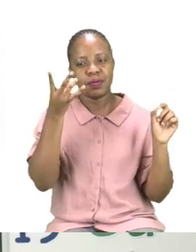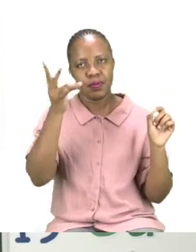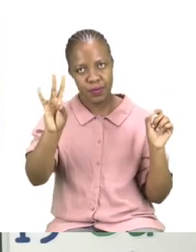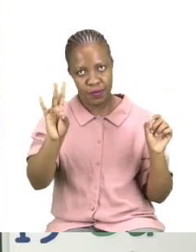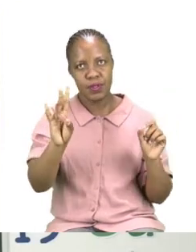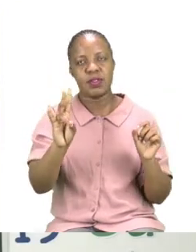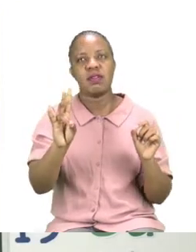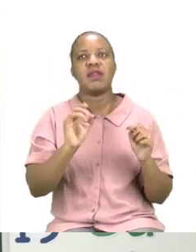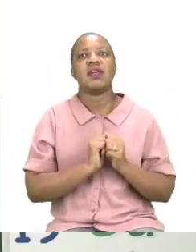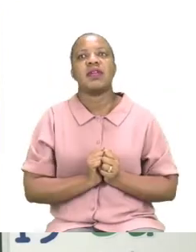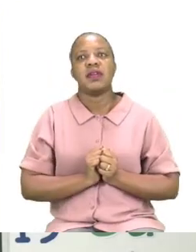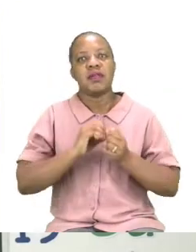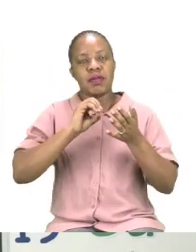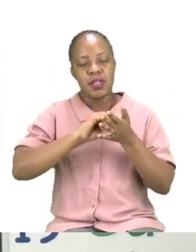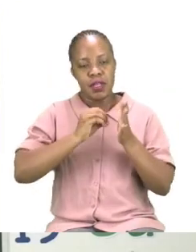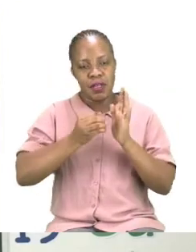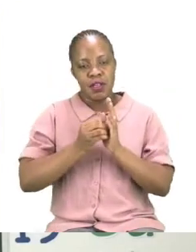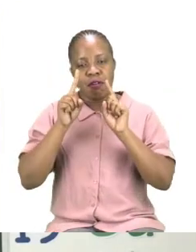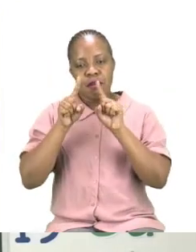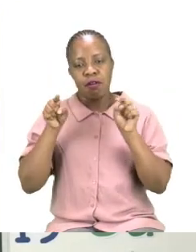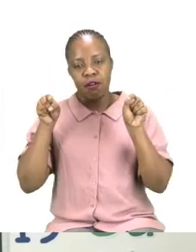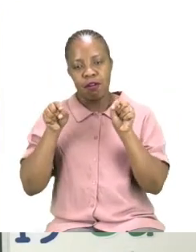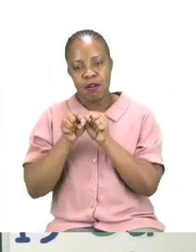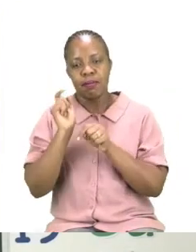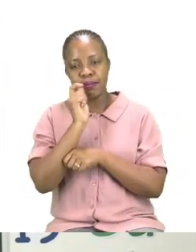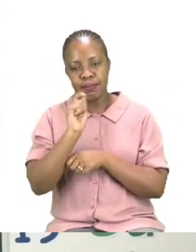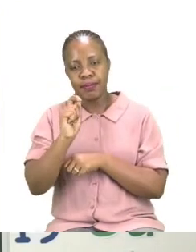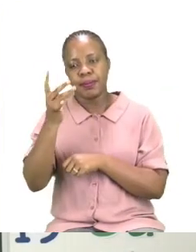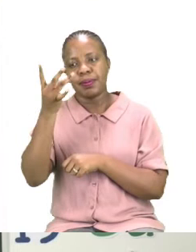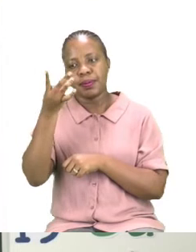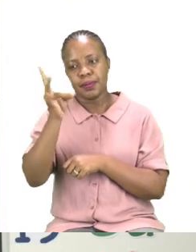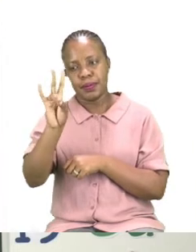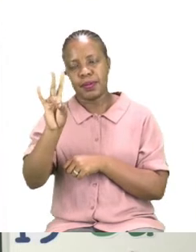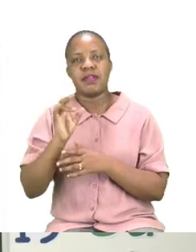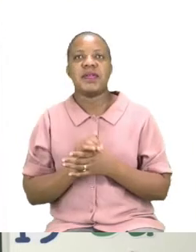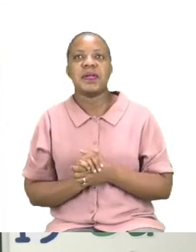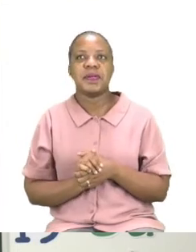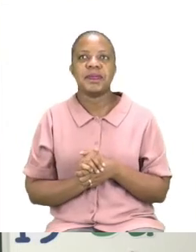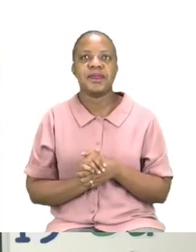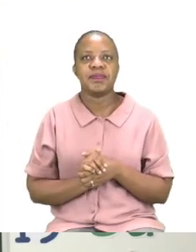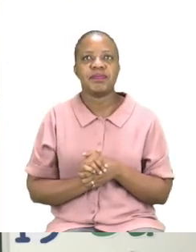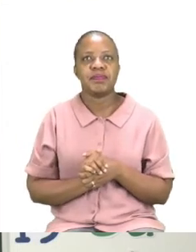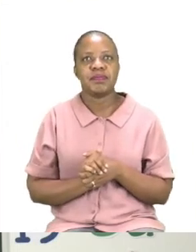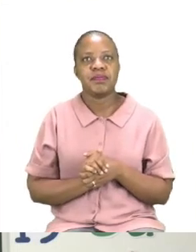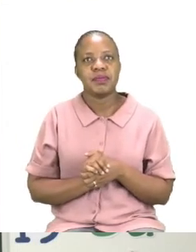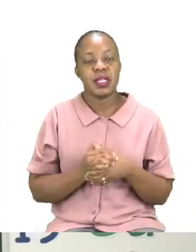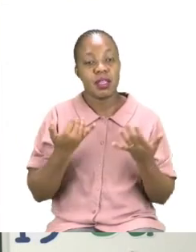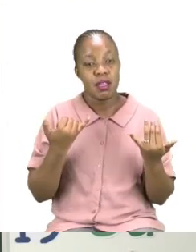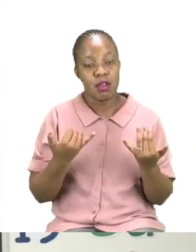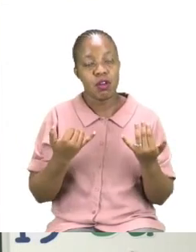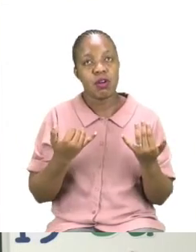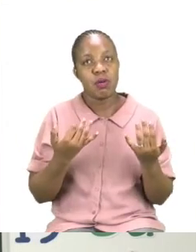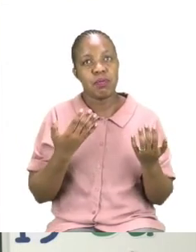to be 7. Now you can even subtract, but I want you